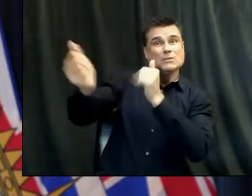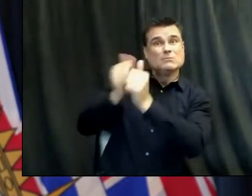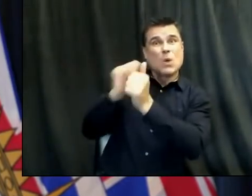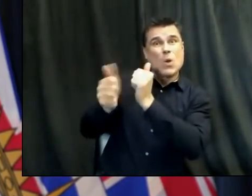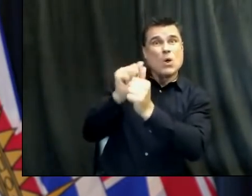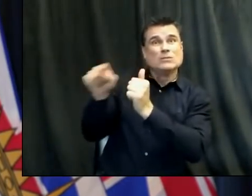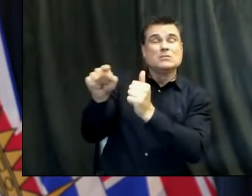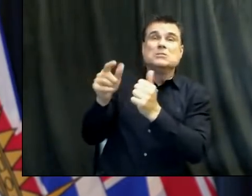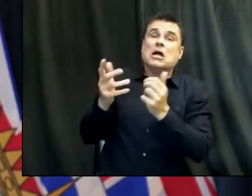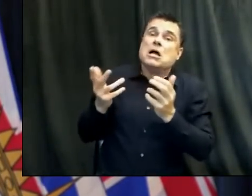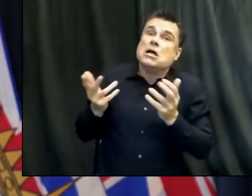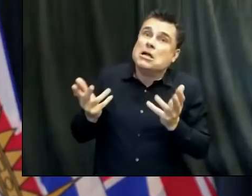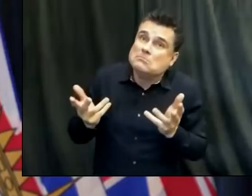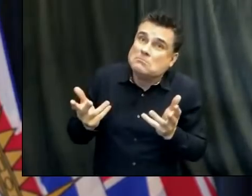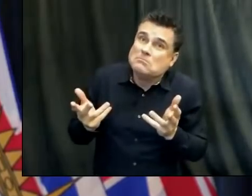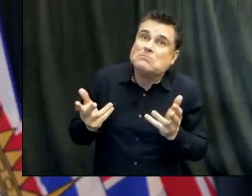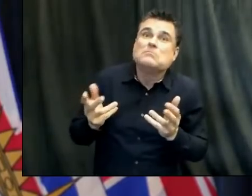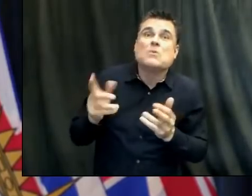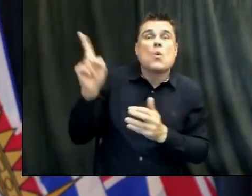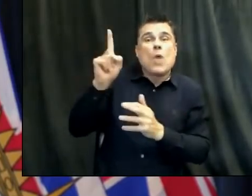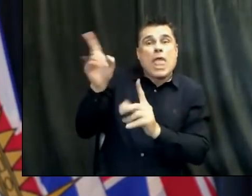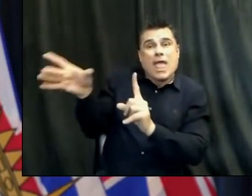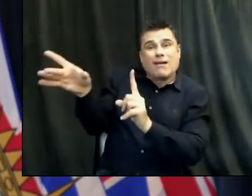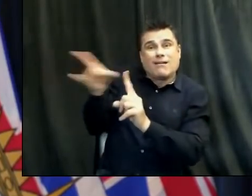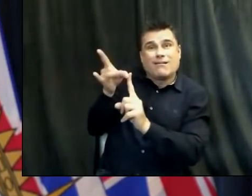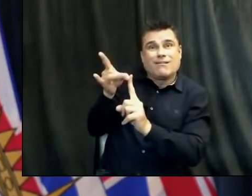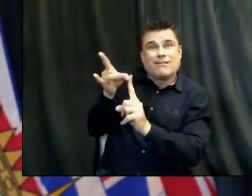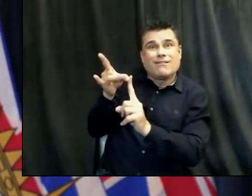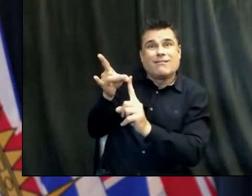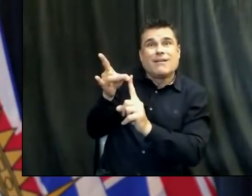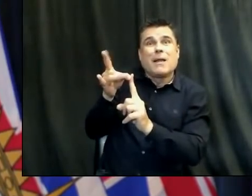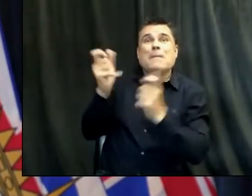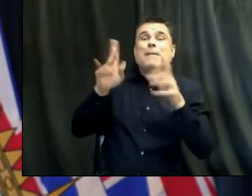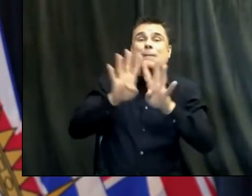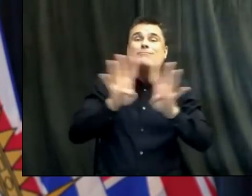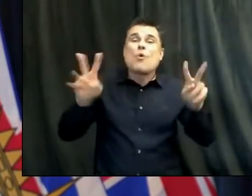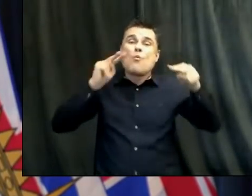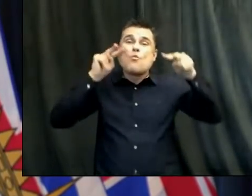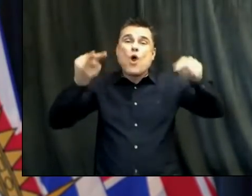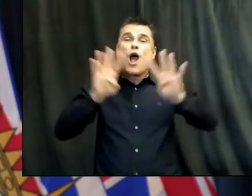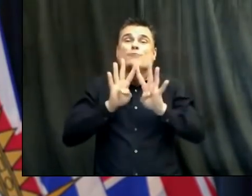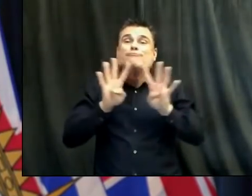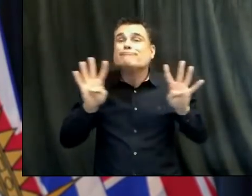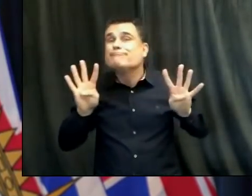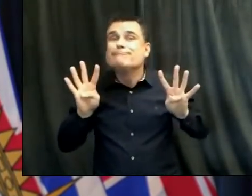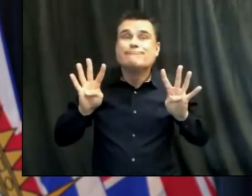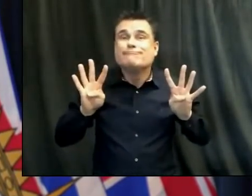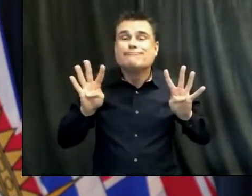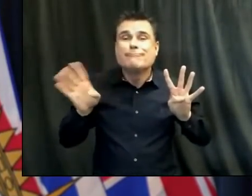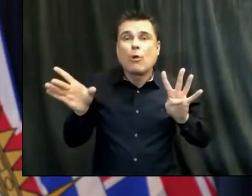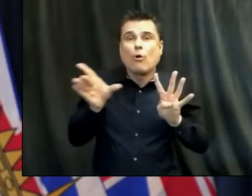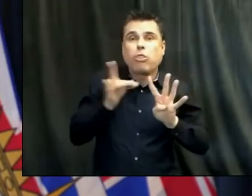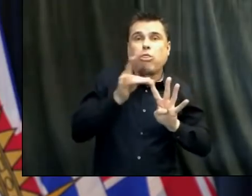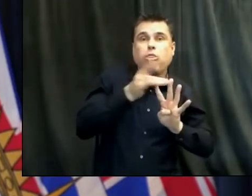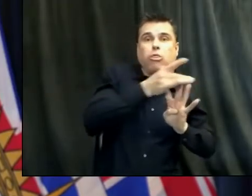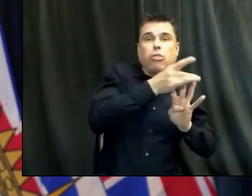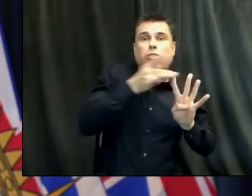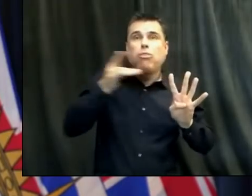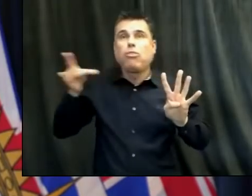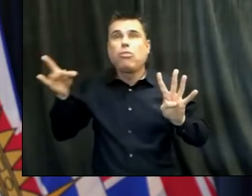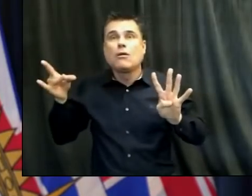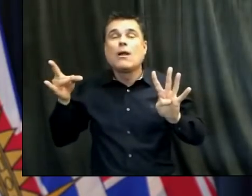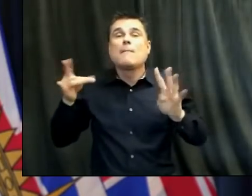the sidelines, the before, the after. So that's why we've made some restrictions around team travel,